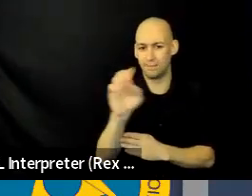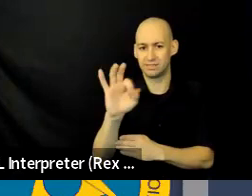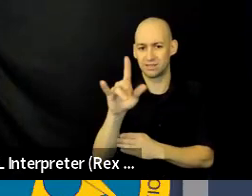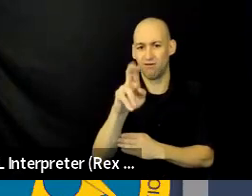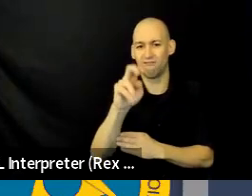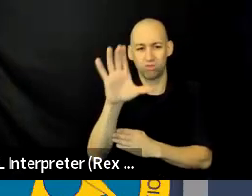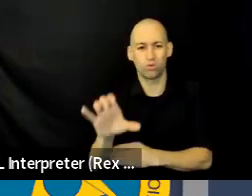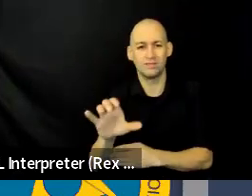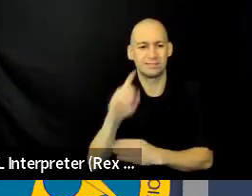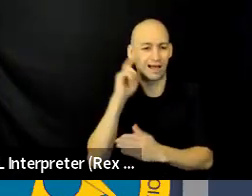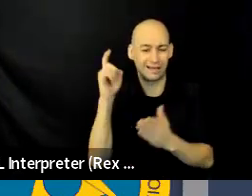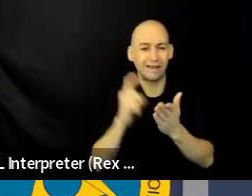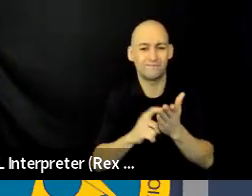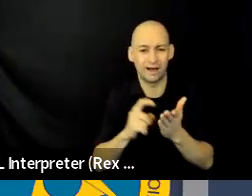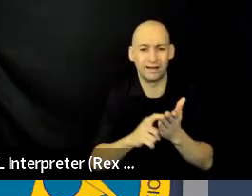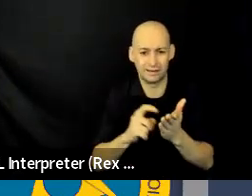identified.